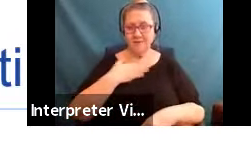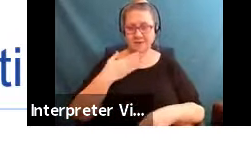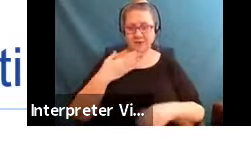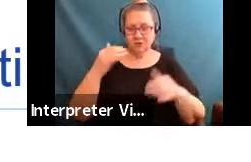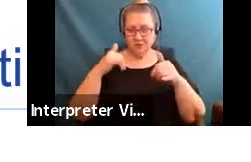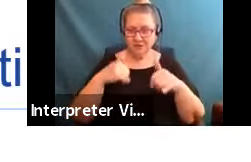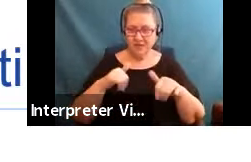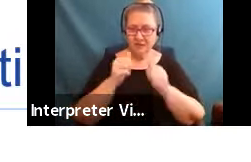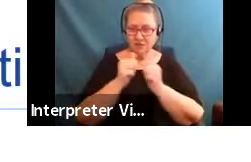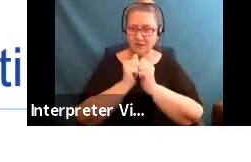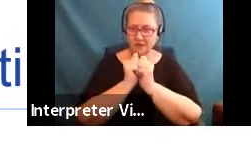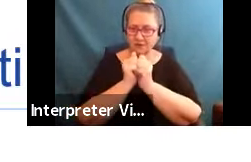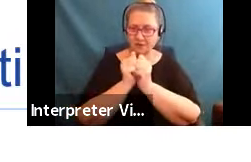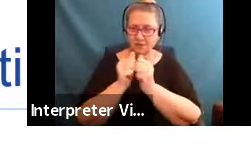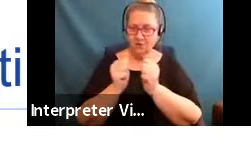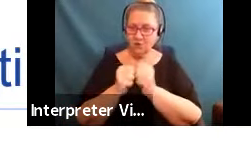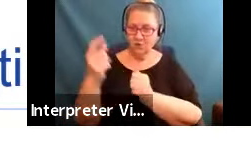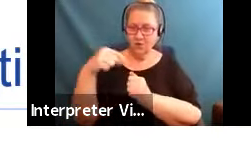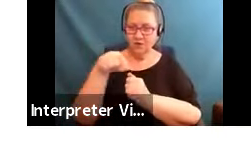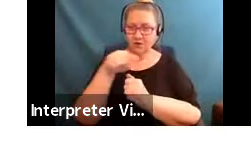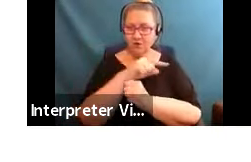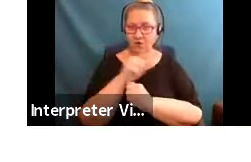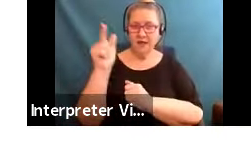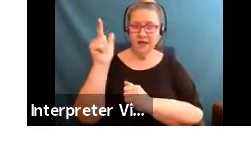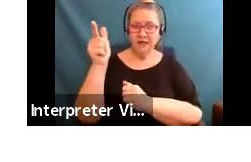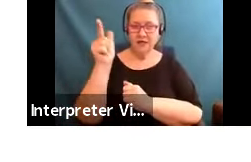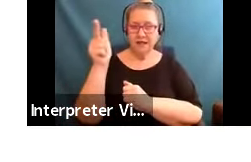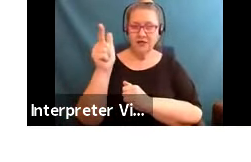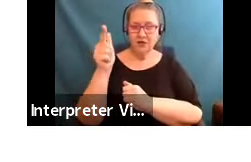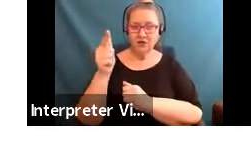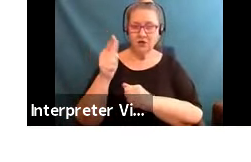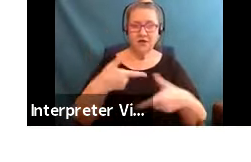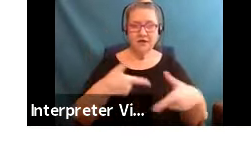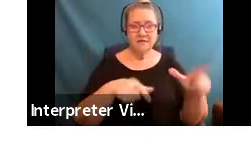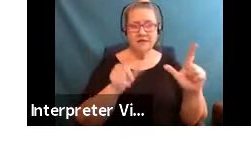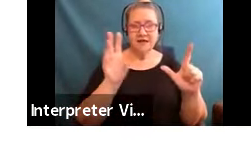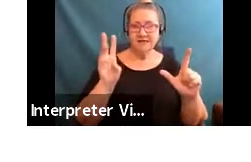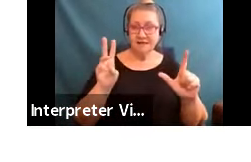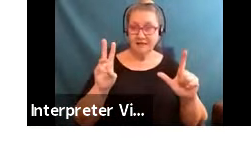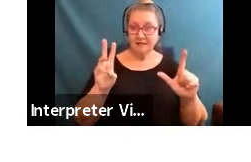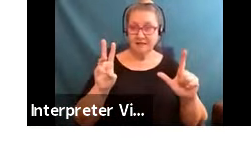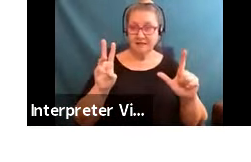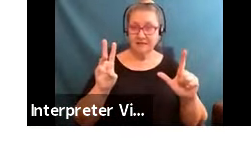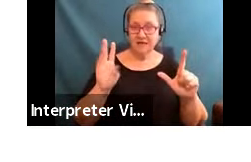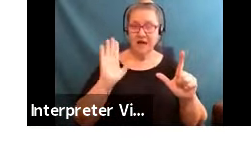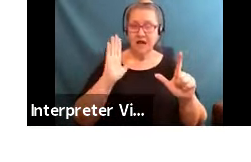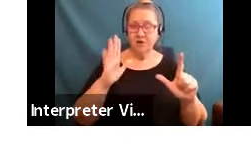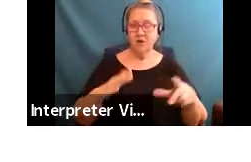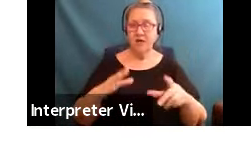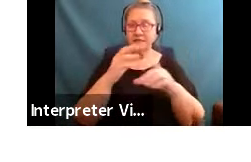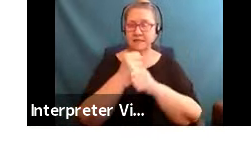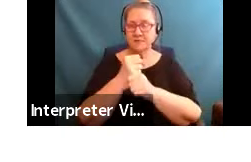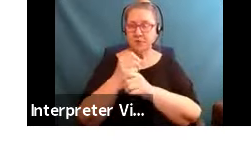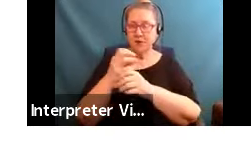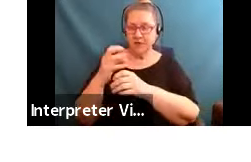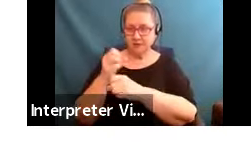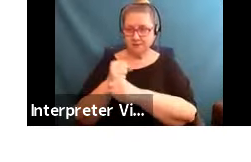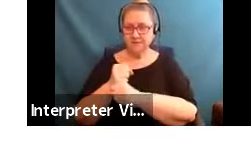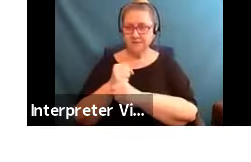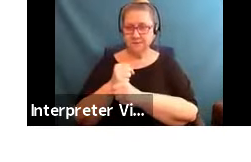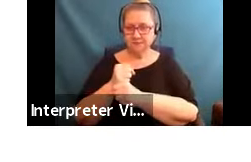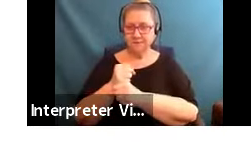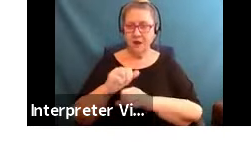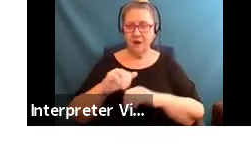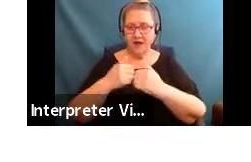to get feedback. A little later in slide 6, I'm going to go ahead and just give you a summary overview of how